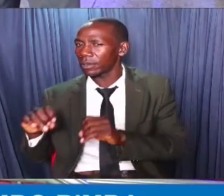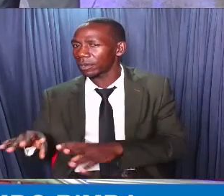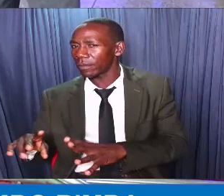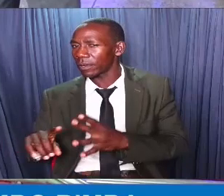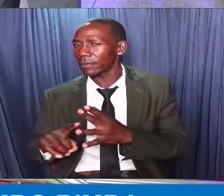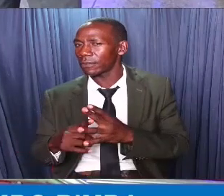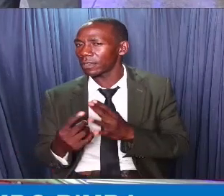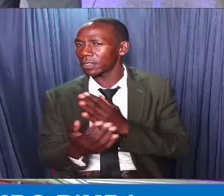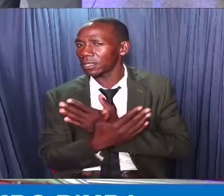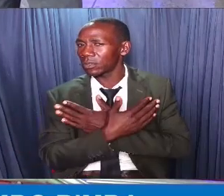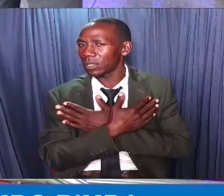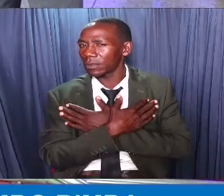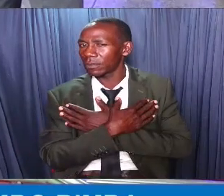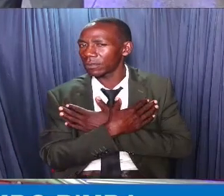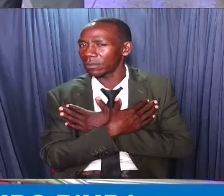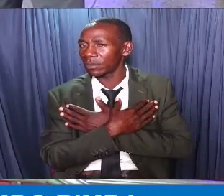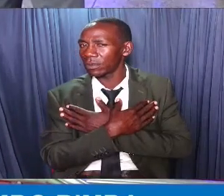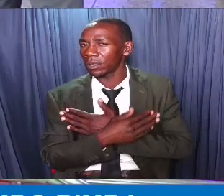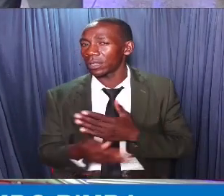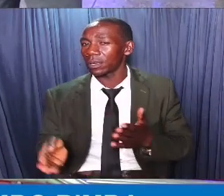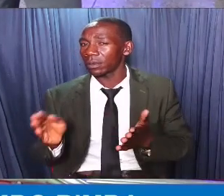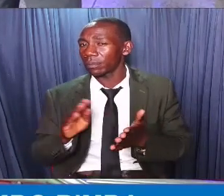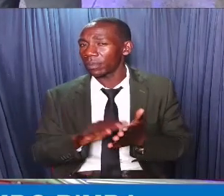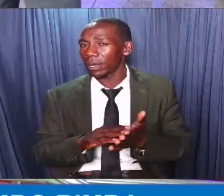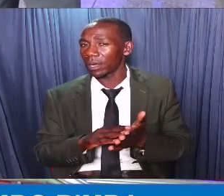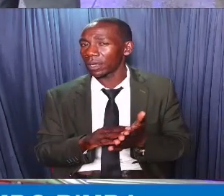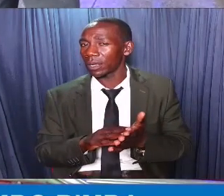wa kwanza. But you forsaken the first love. Rudini.